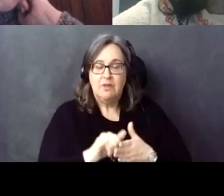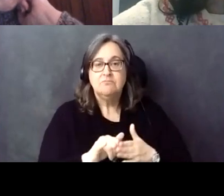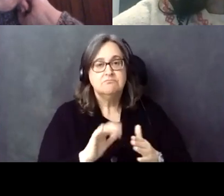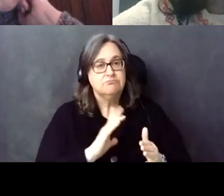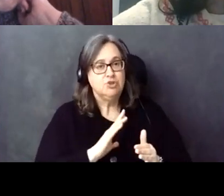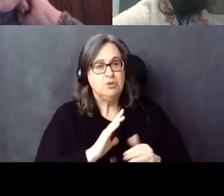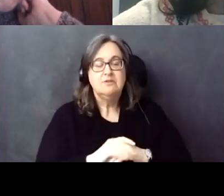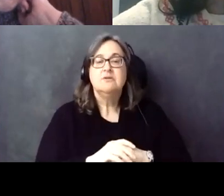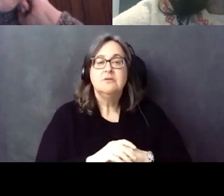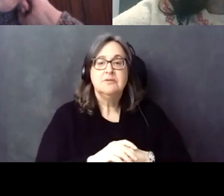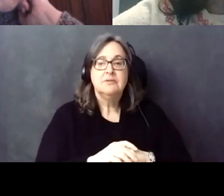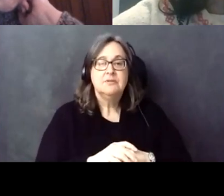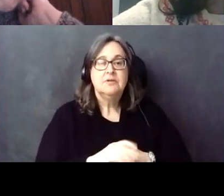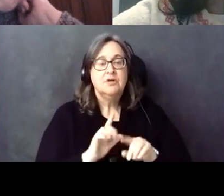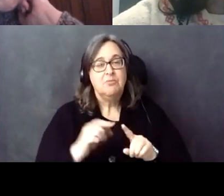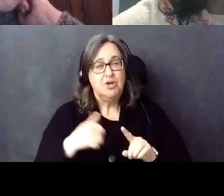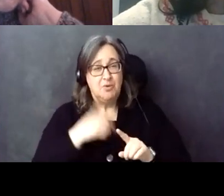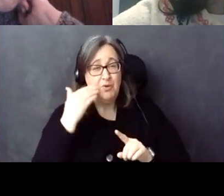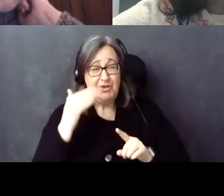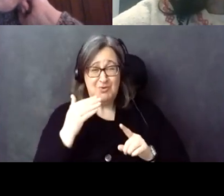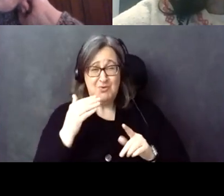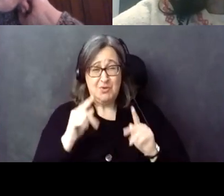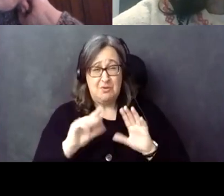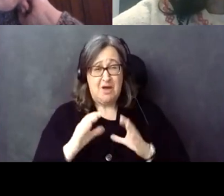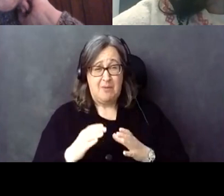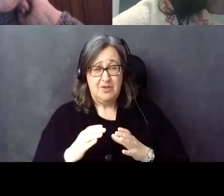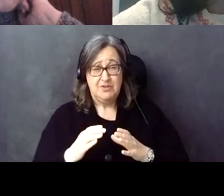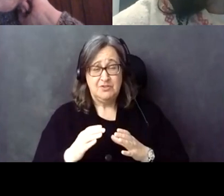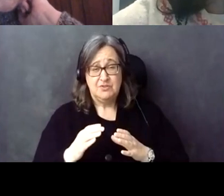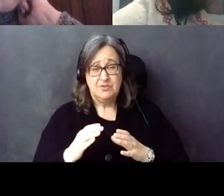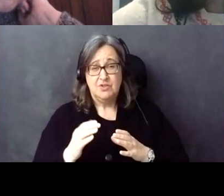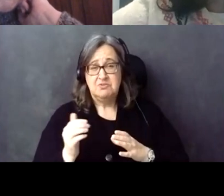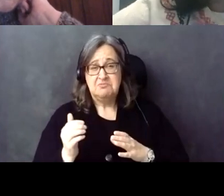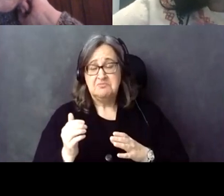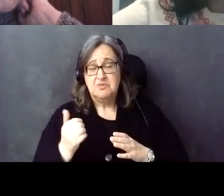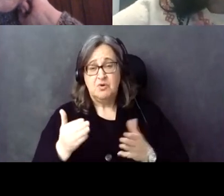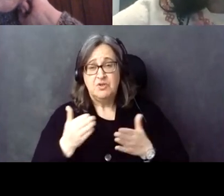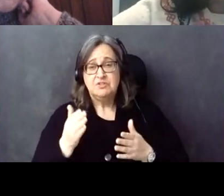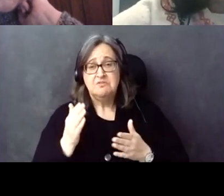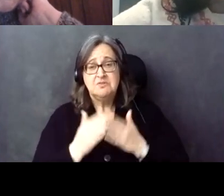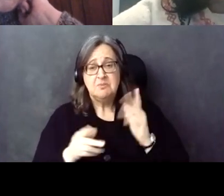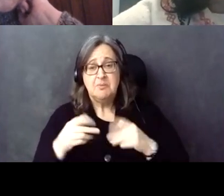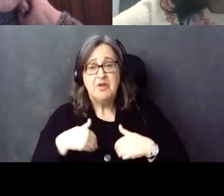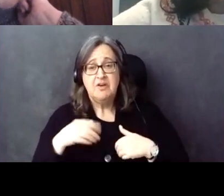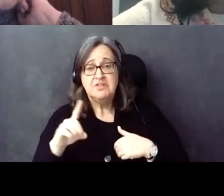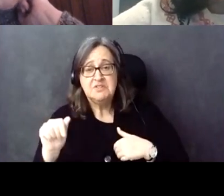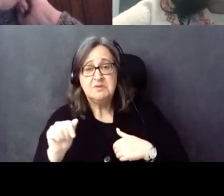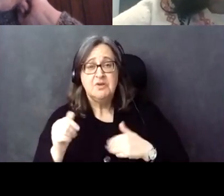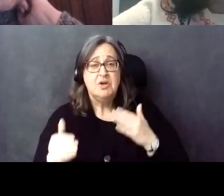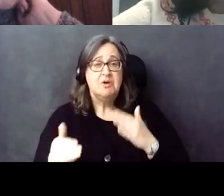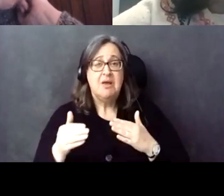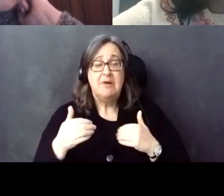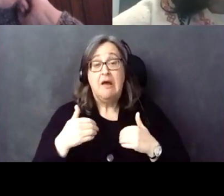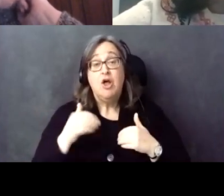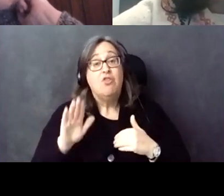that's great. But we know there's a population, like we serve a couple folks who are disabled, or maybe they're